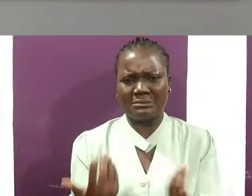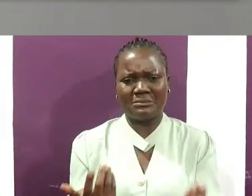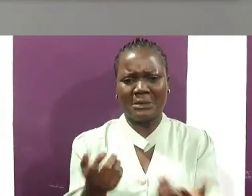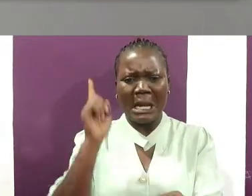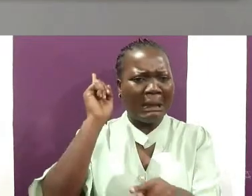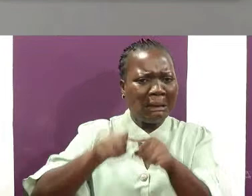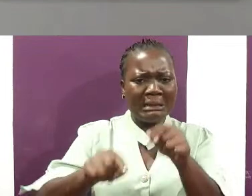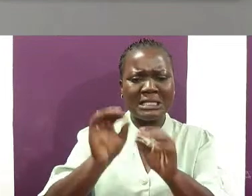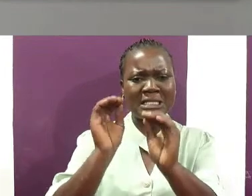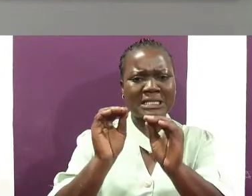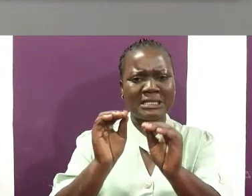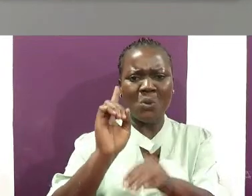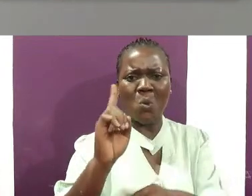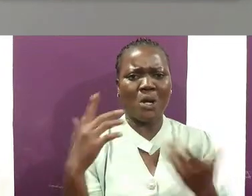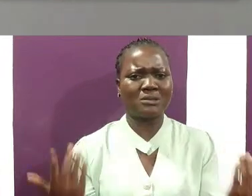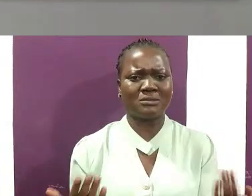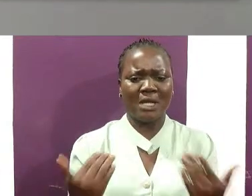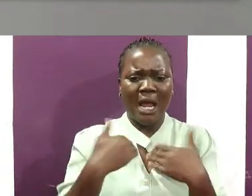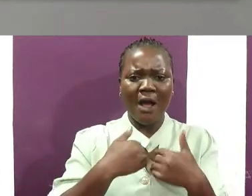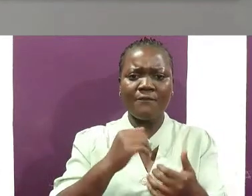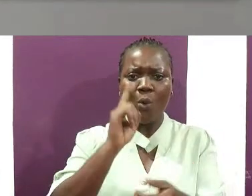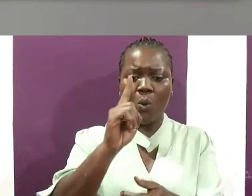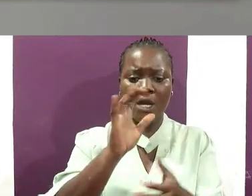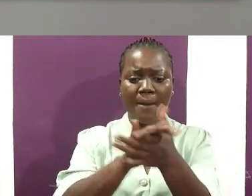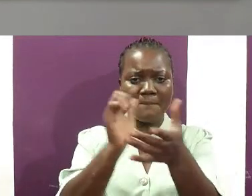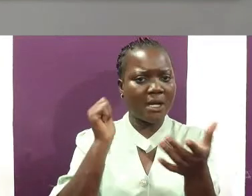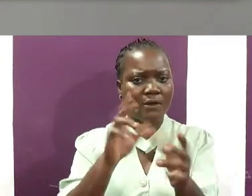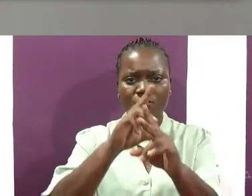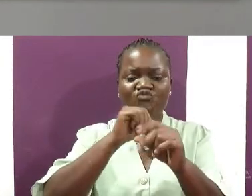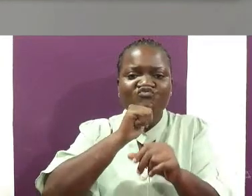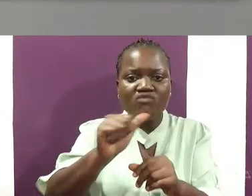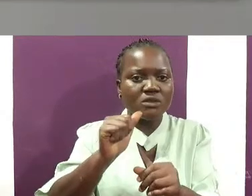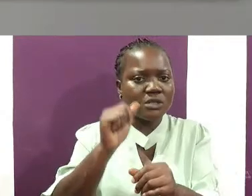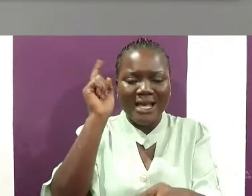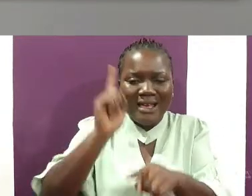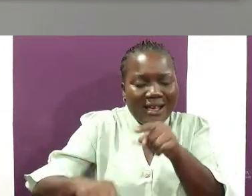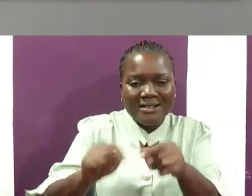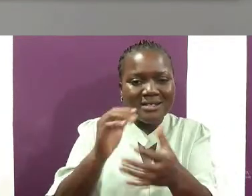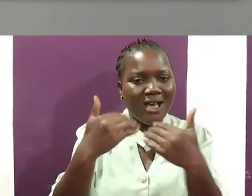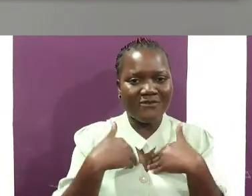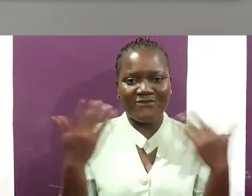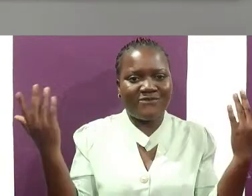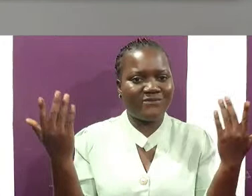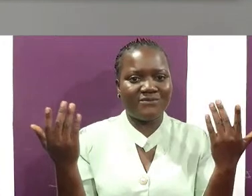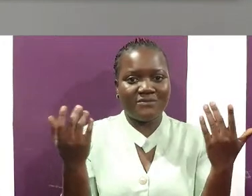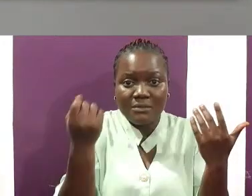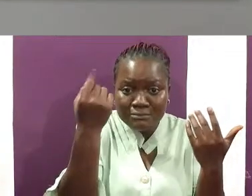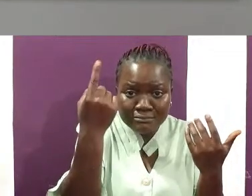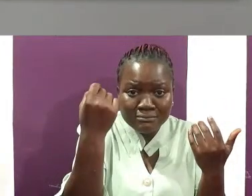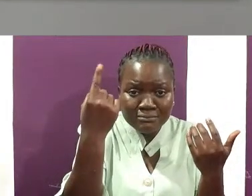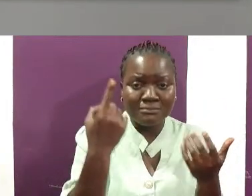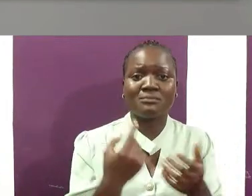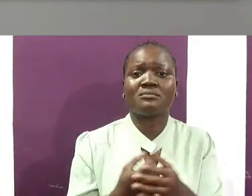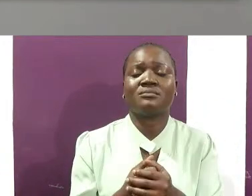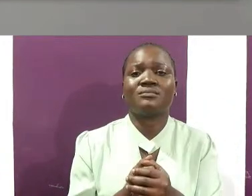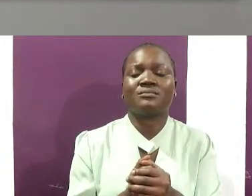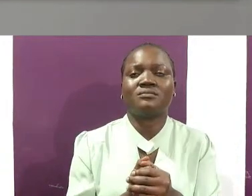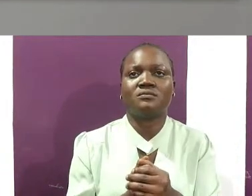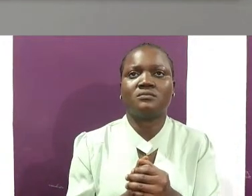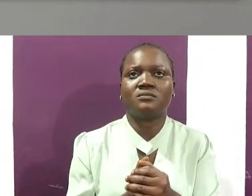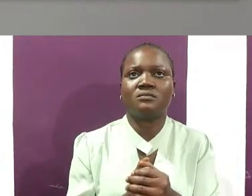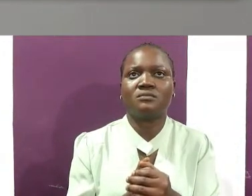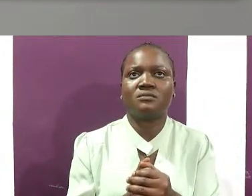But those on the day of Pentecost were added to a singular entity, or as we called it, the church, singular in its nature.